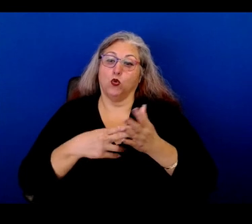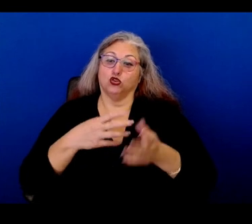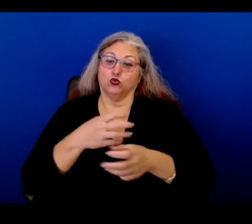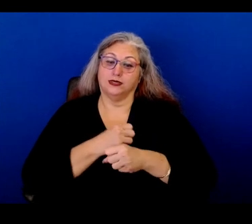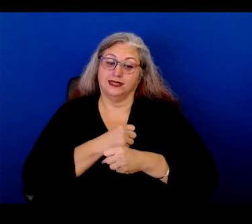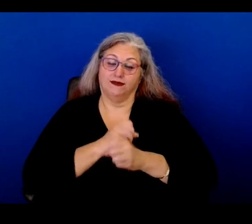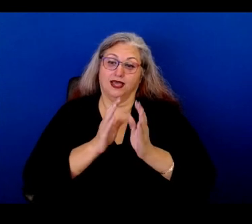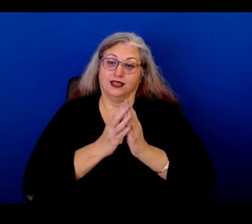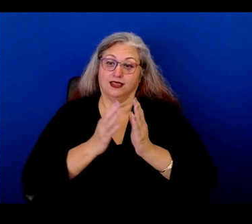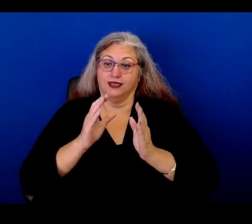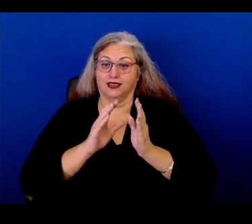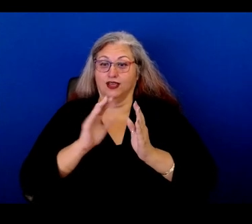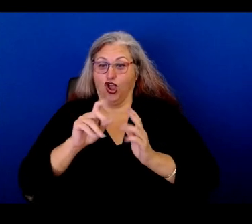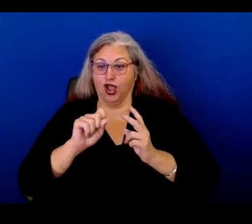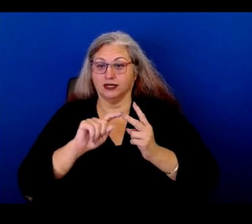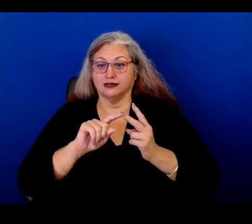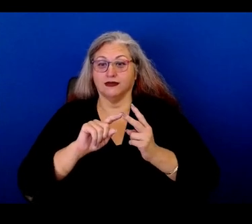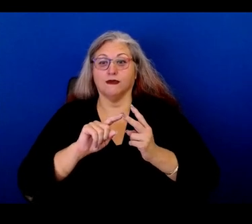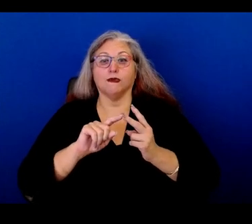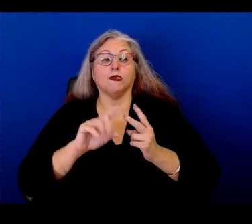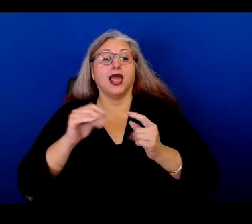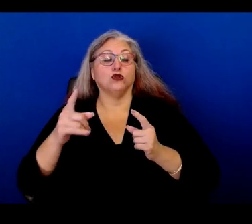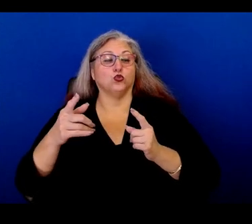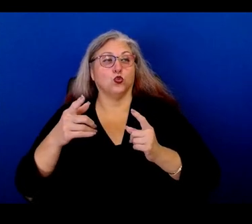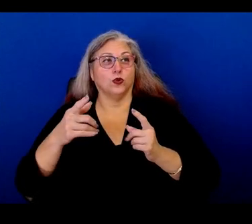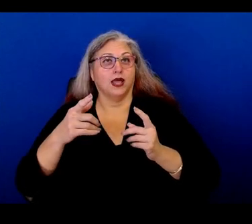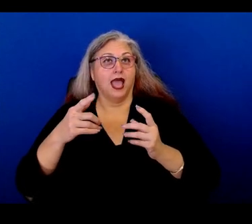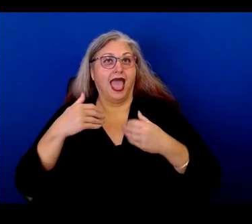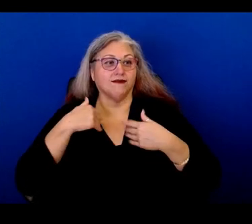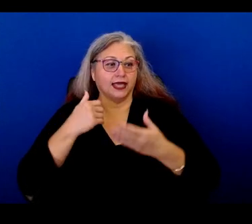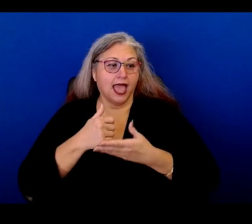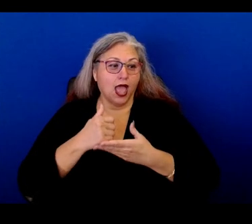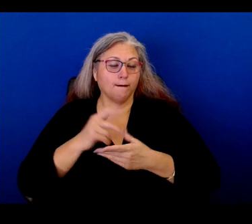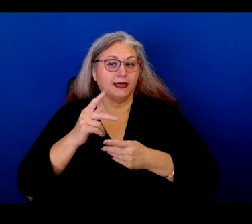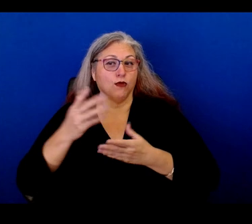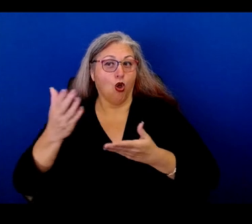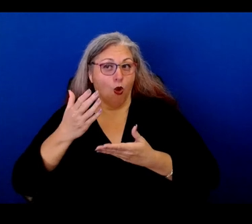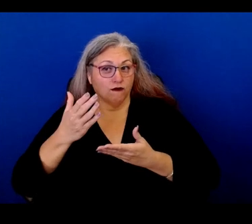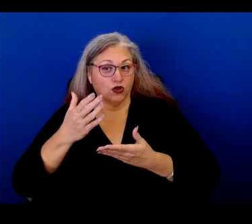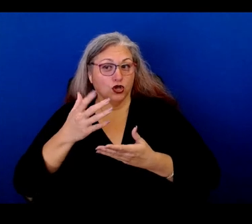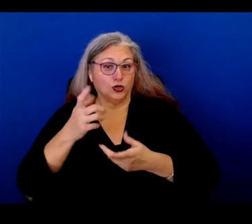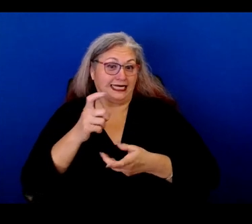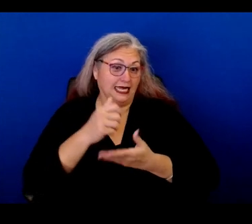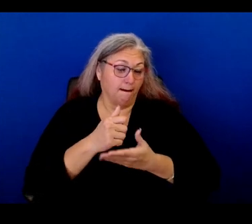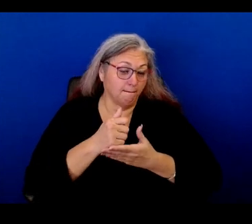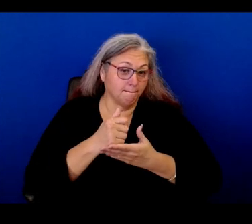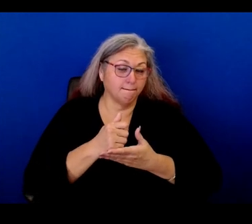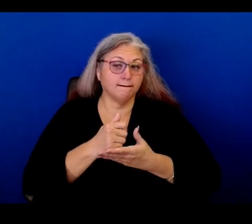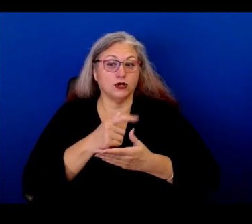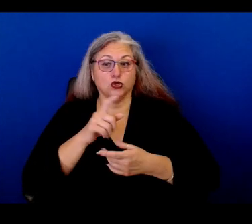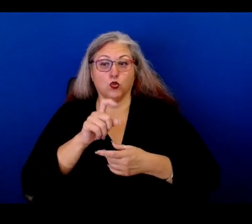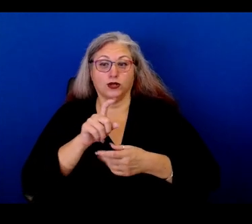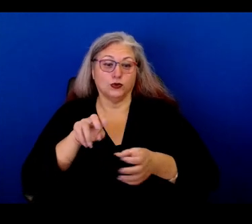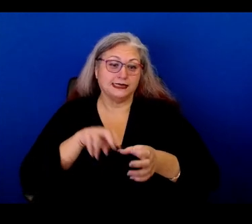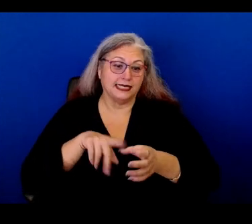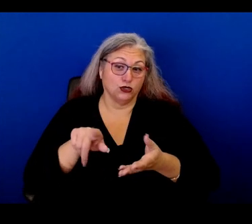from people, I guess, and and having help and offering, saying, hey, do you want any help? Do you want to sit